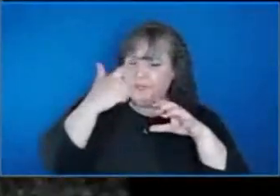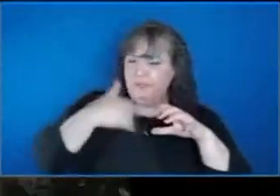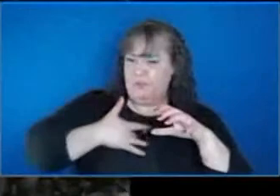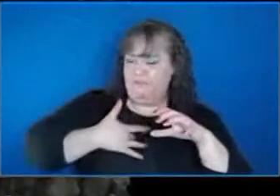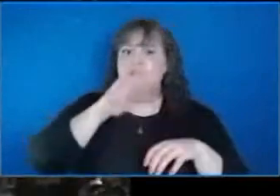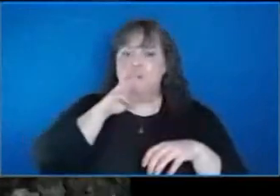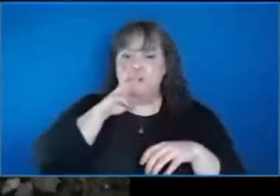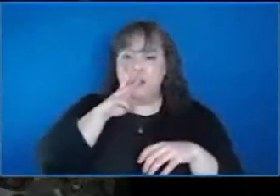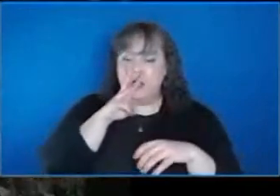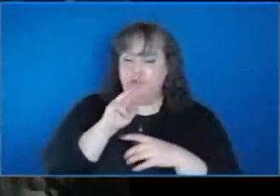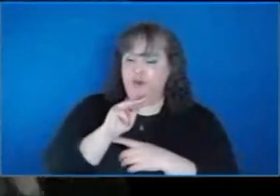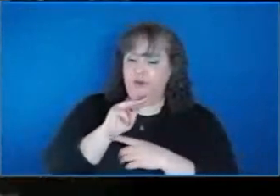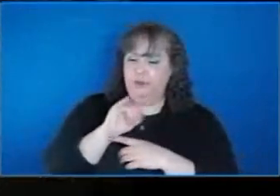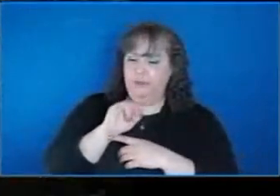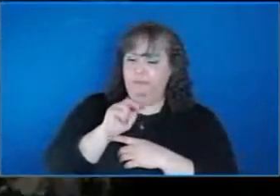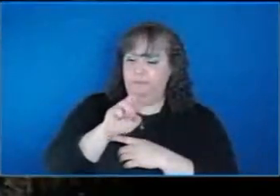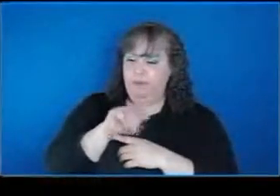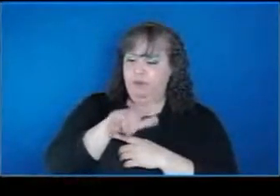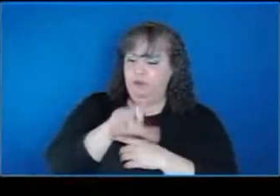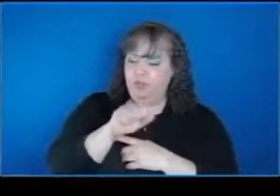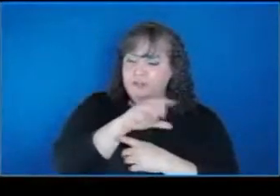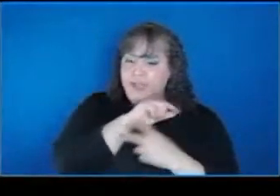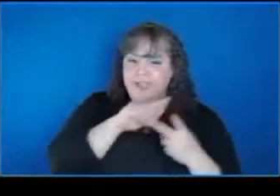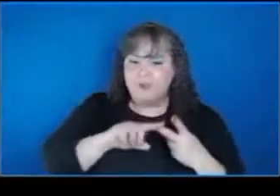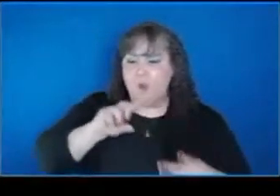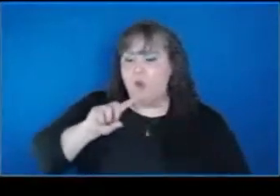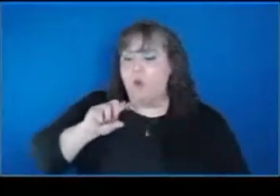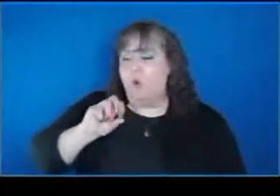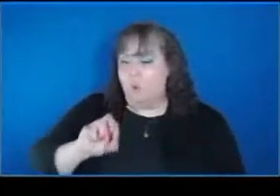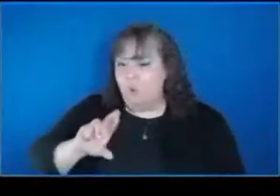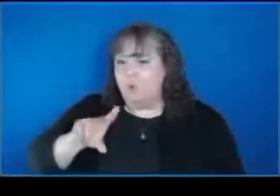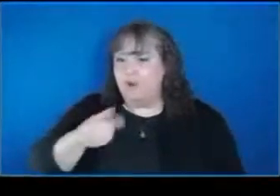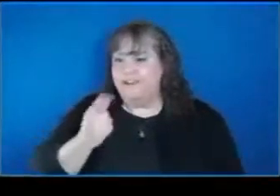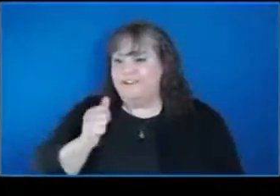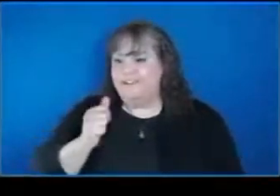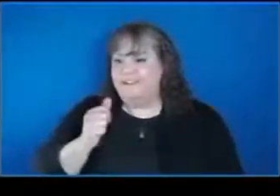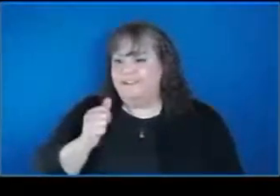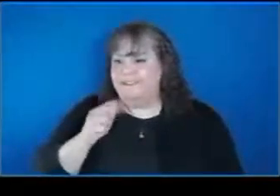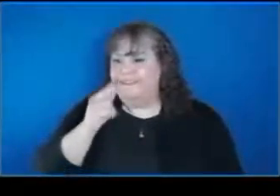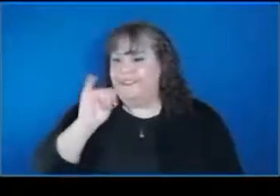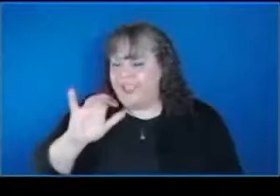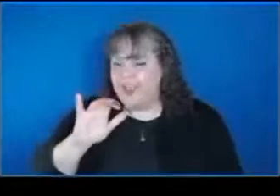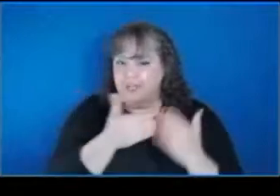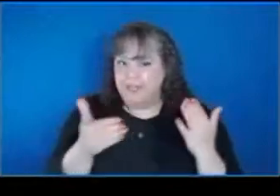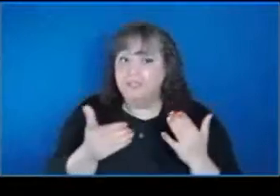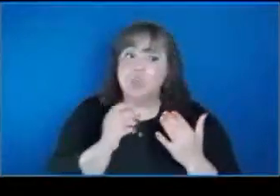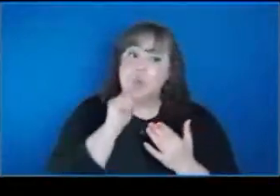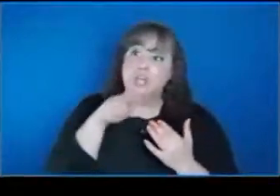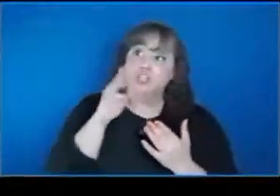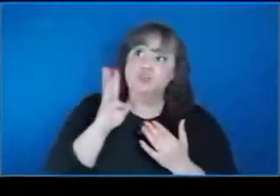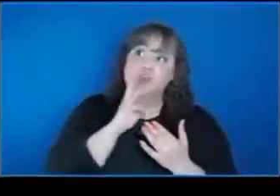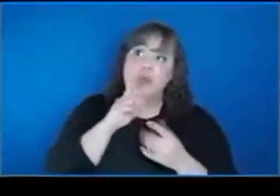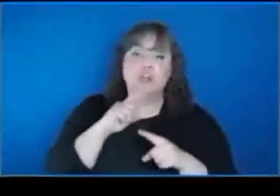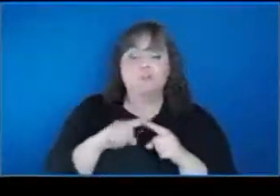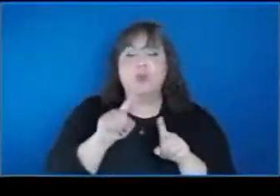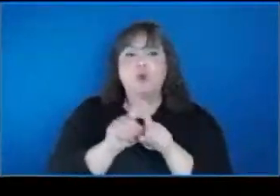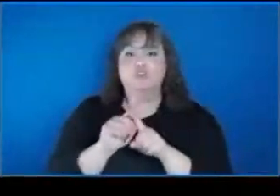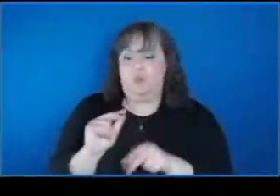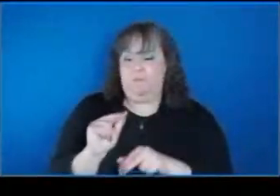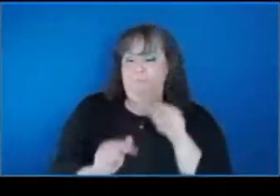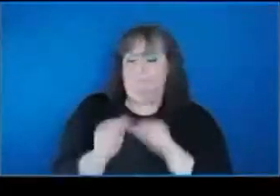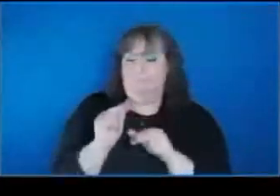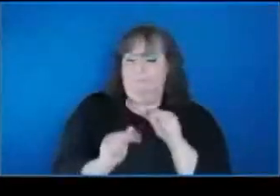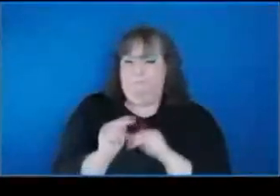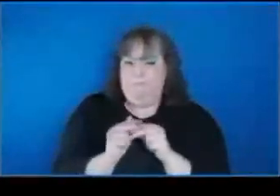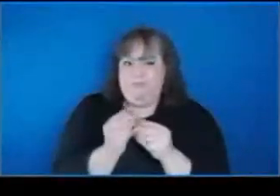but also organic molecules. So not just delivering water to Earth and other planets, but also the building blocks for life. And as Nancy says, these